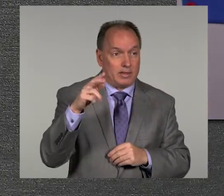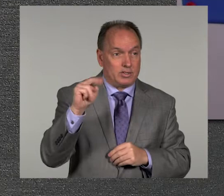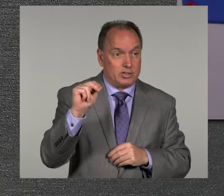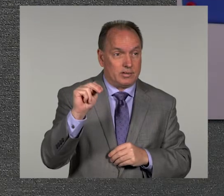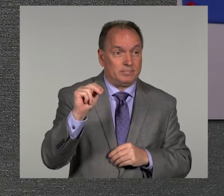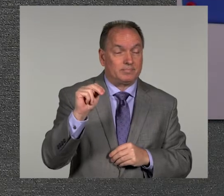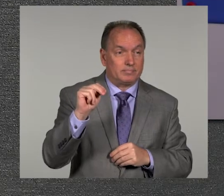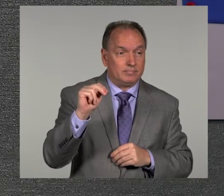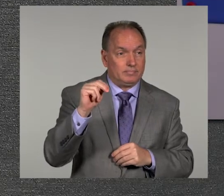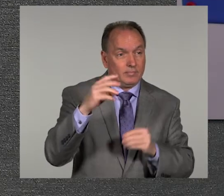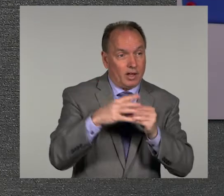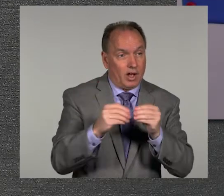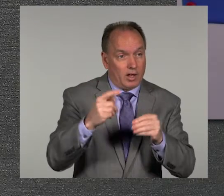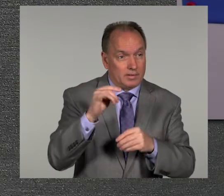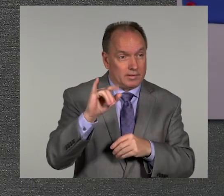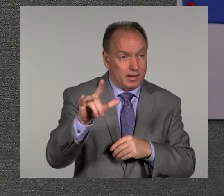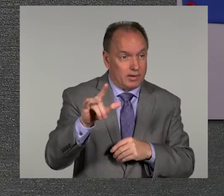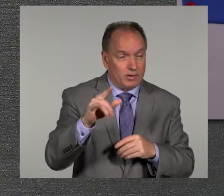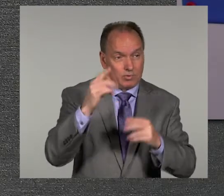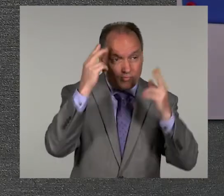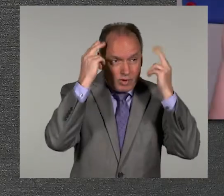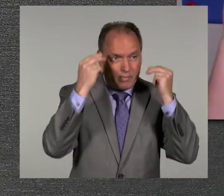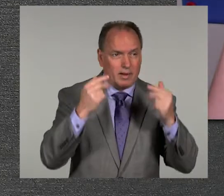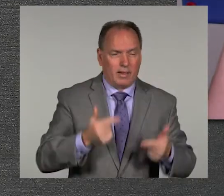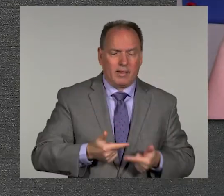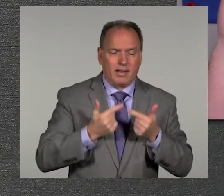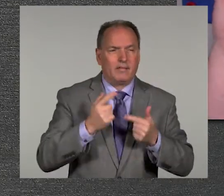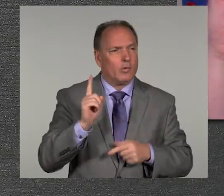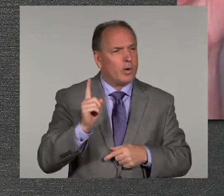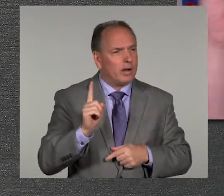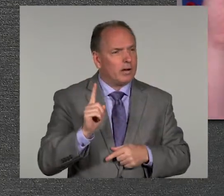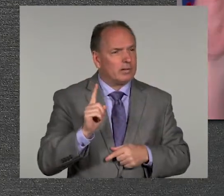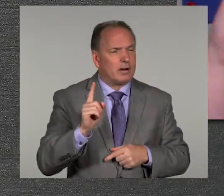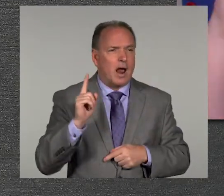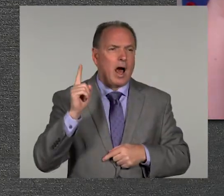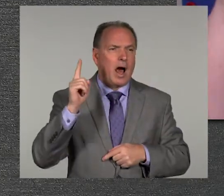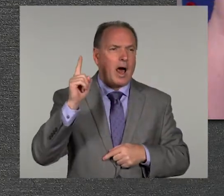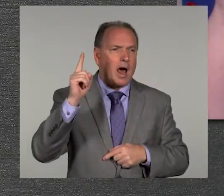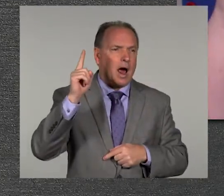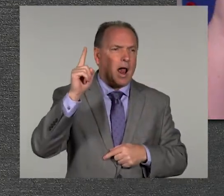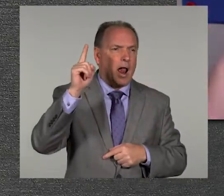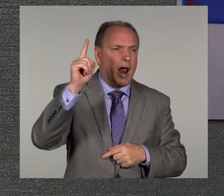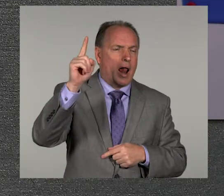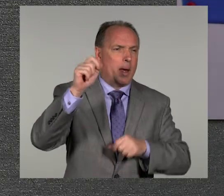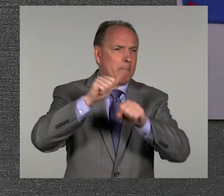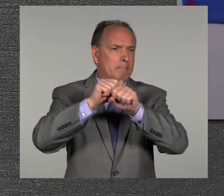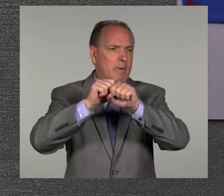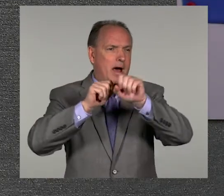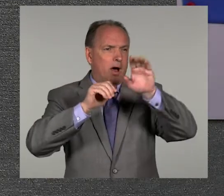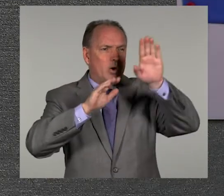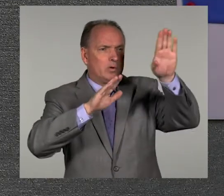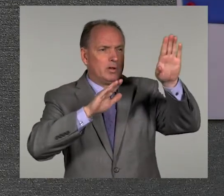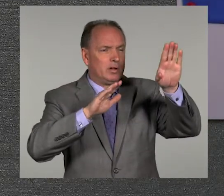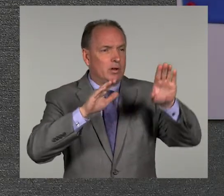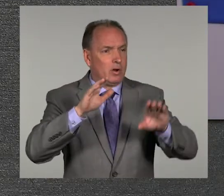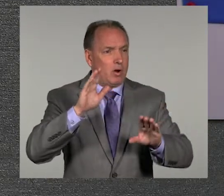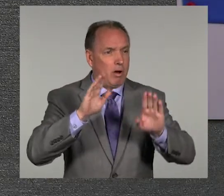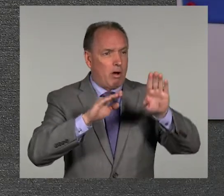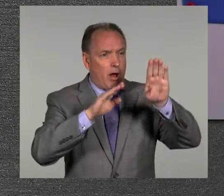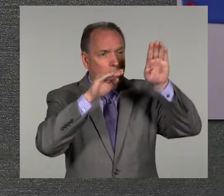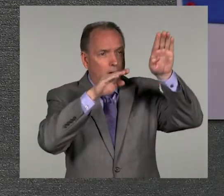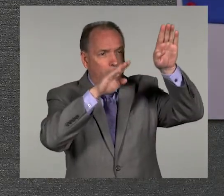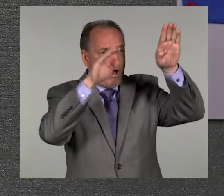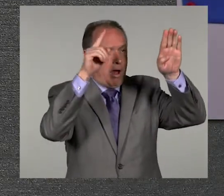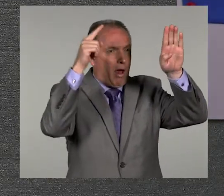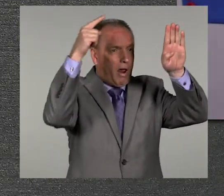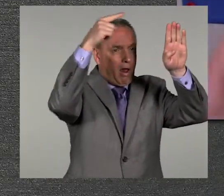Appalachian cottontail rabbit lives in high elevations or high areas in Pennsylvania. So that